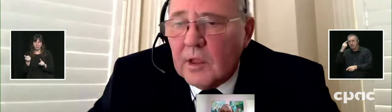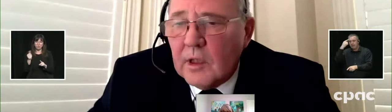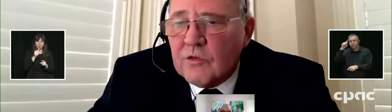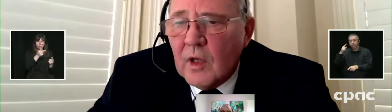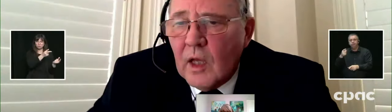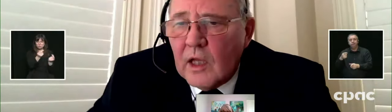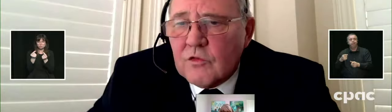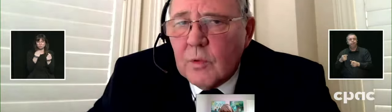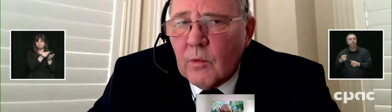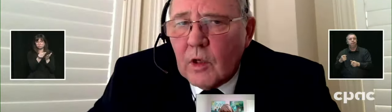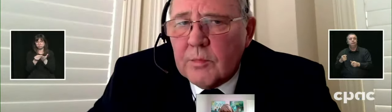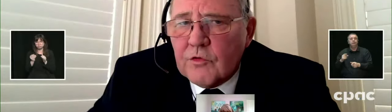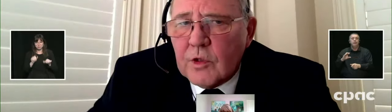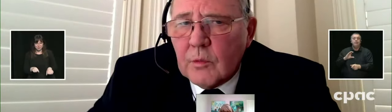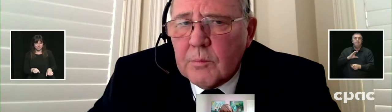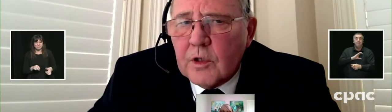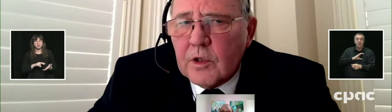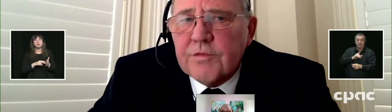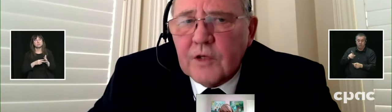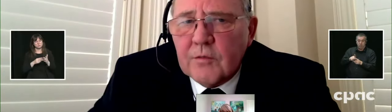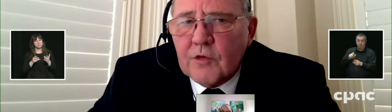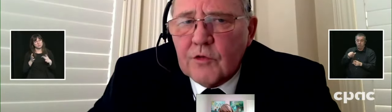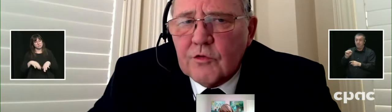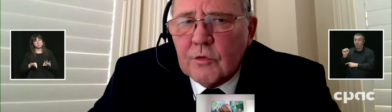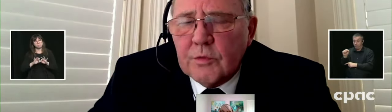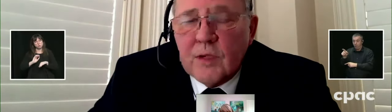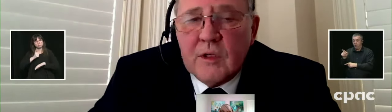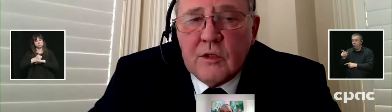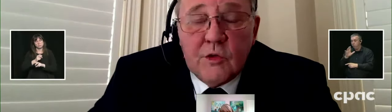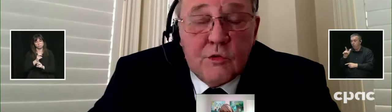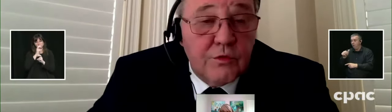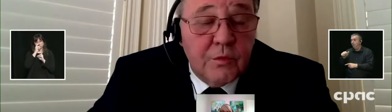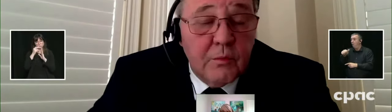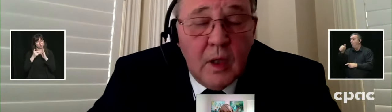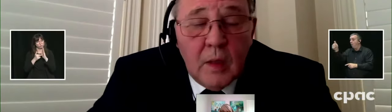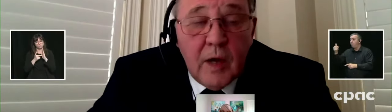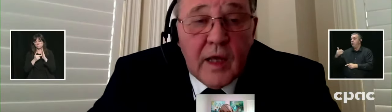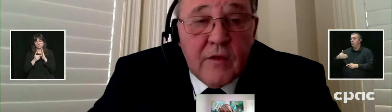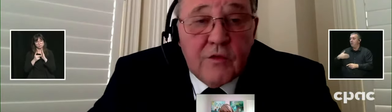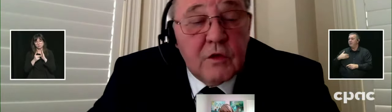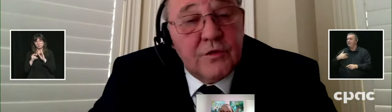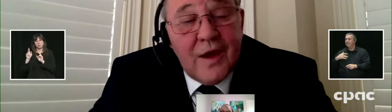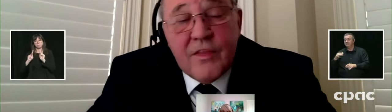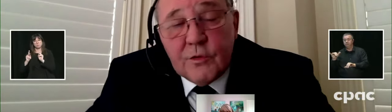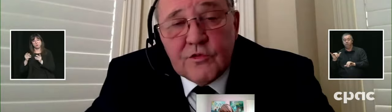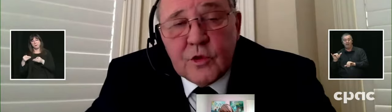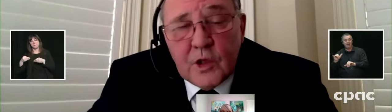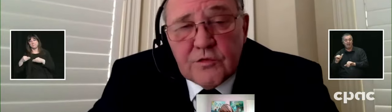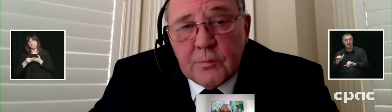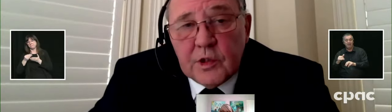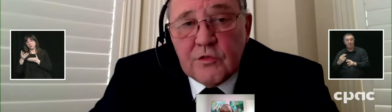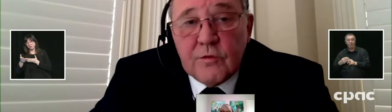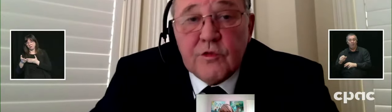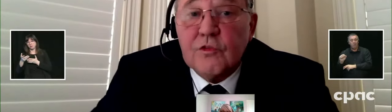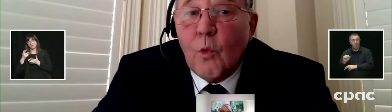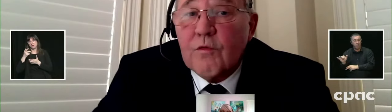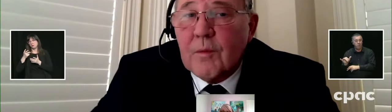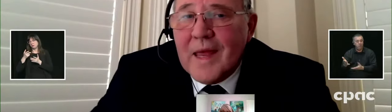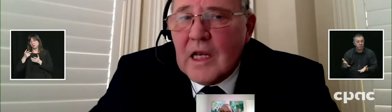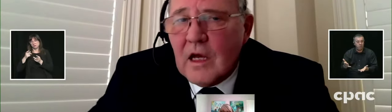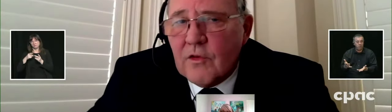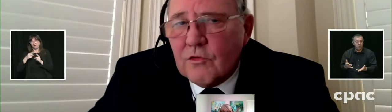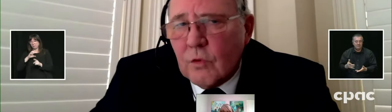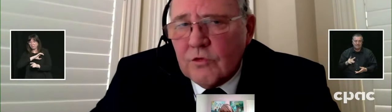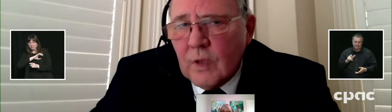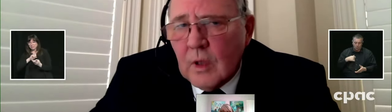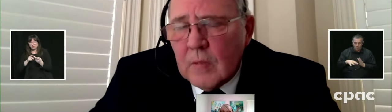means. And so we want to make sure that we put in effective measures to prevent individuals from buying these vehicles, either as surplus from police services or from any